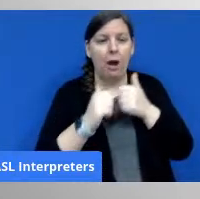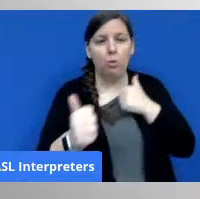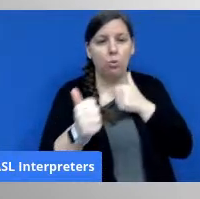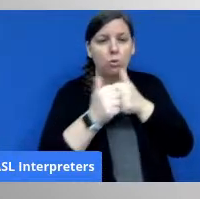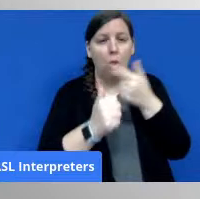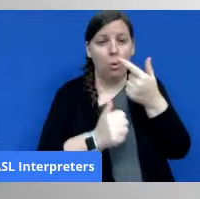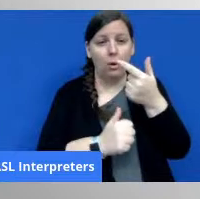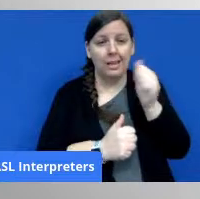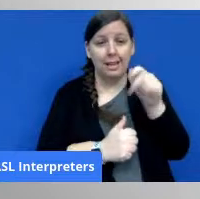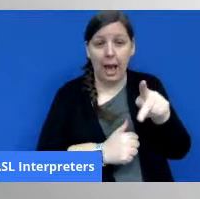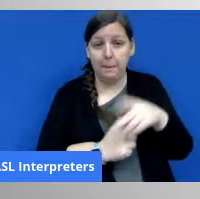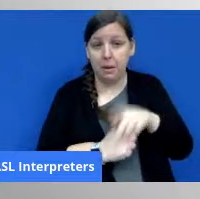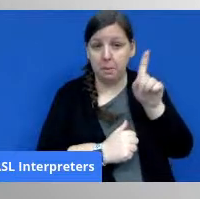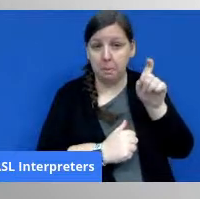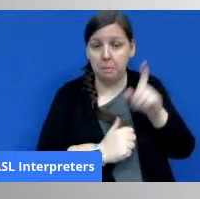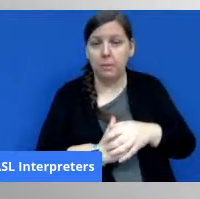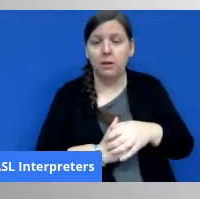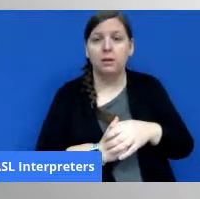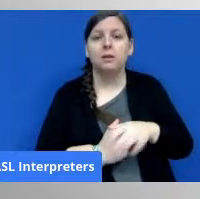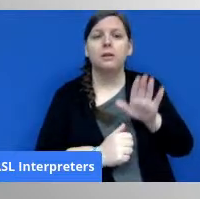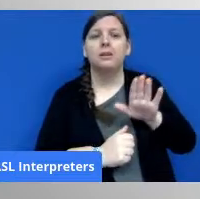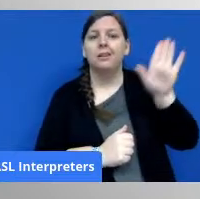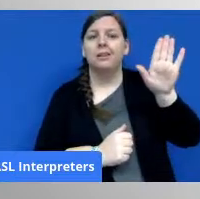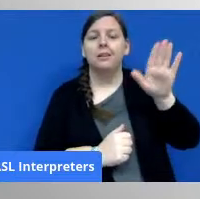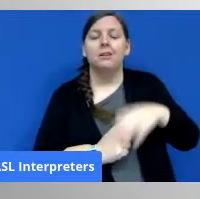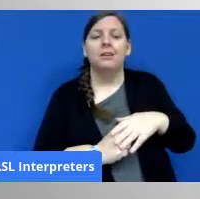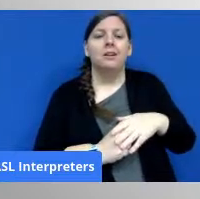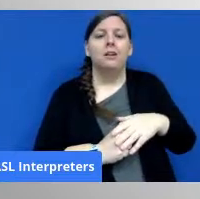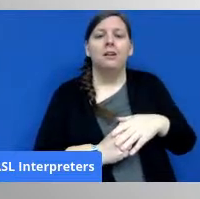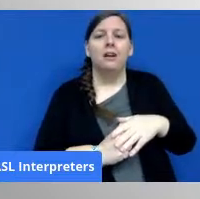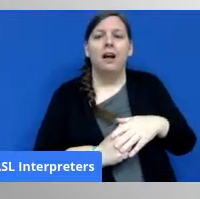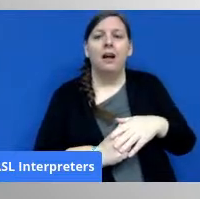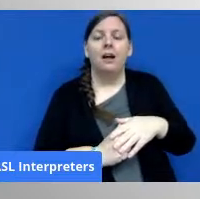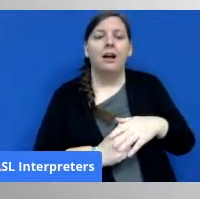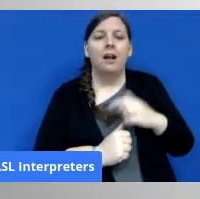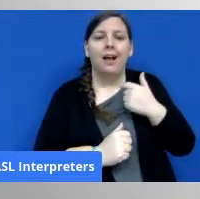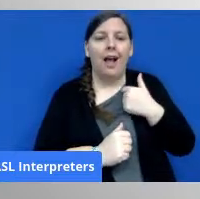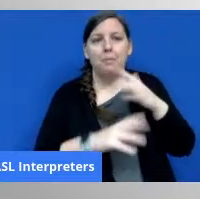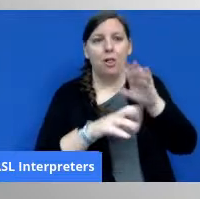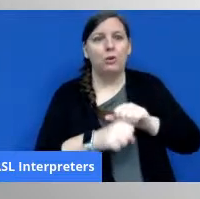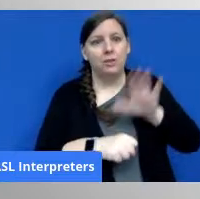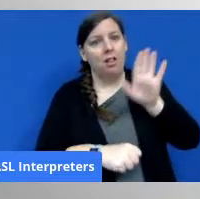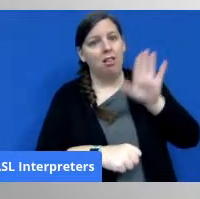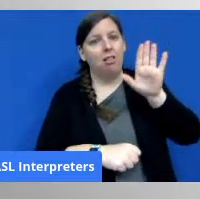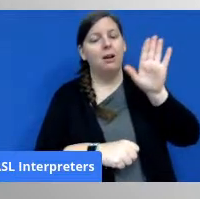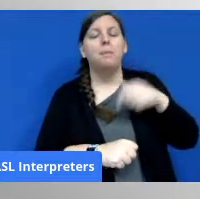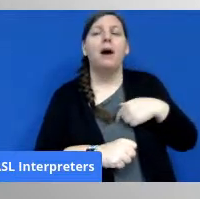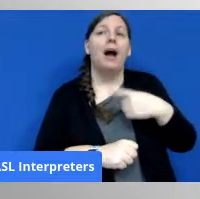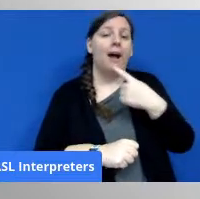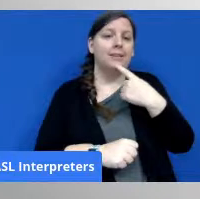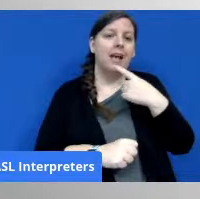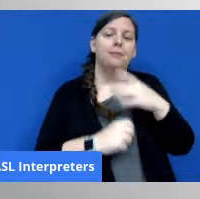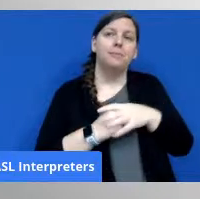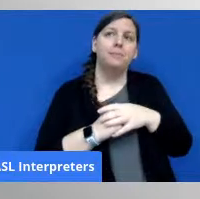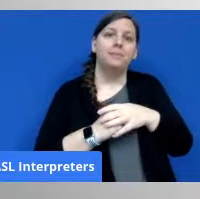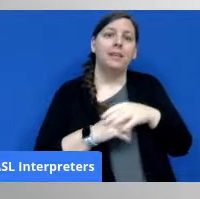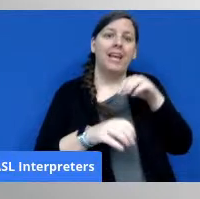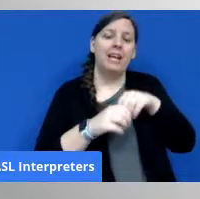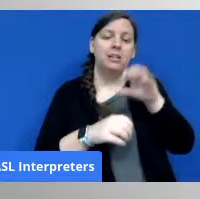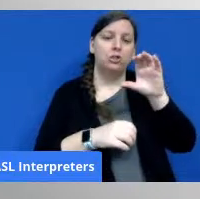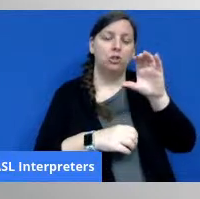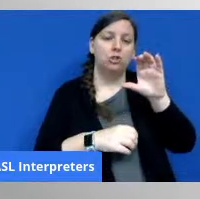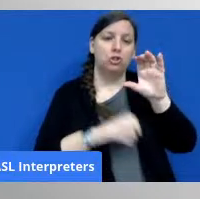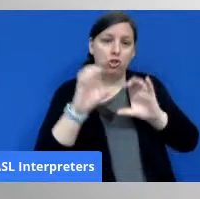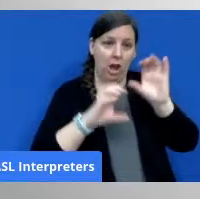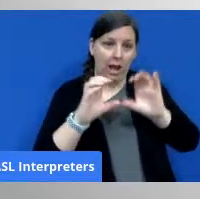out? Yeah, I'm going to speak up again because I'm getting so used to speaking up. But I said this in some of the chat, but